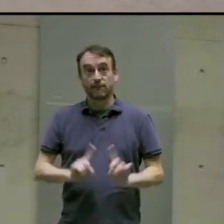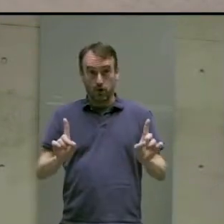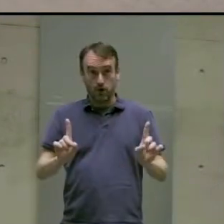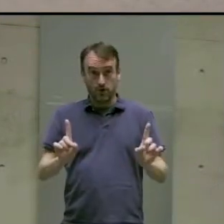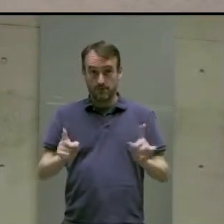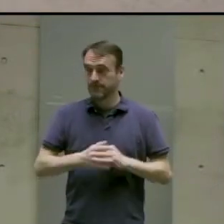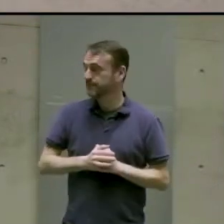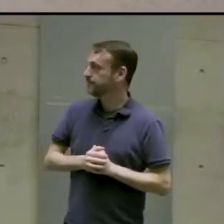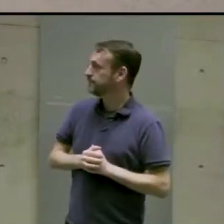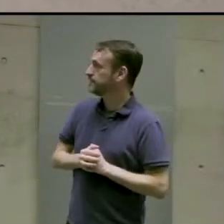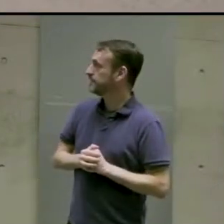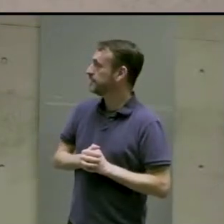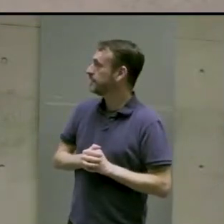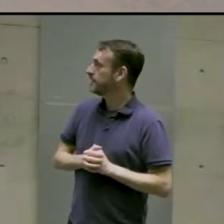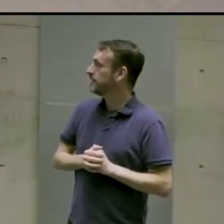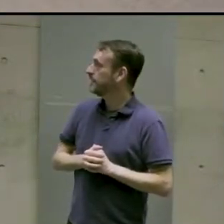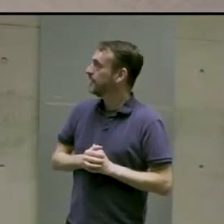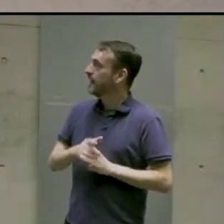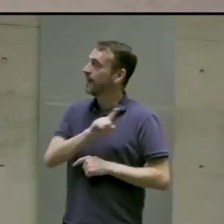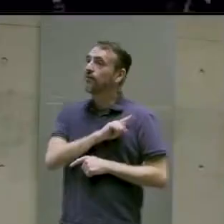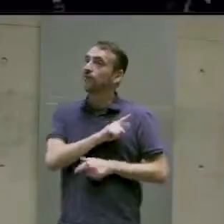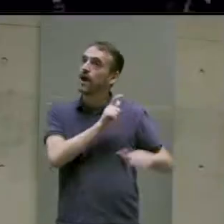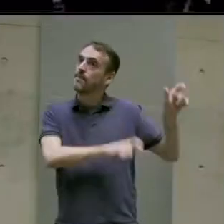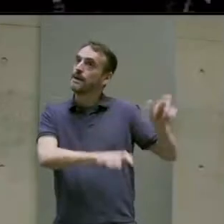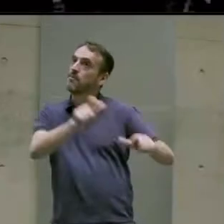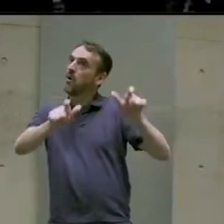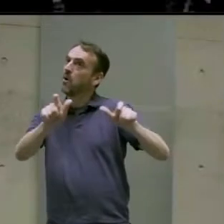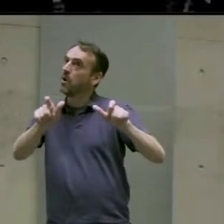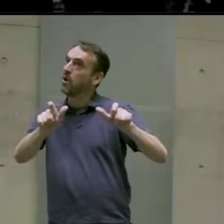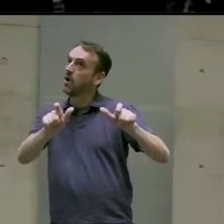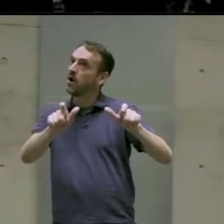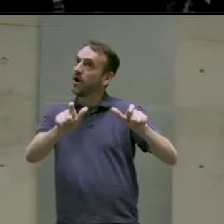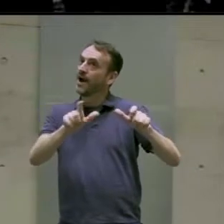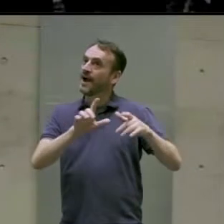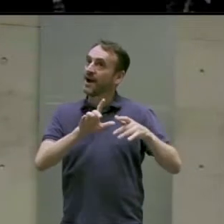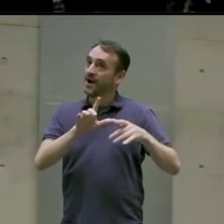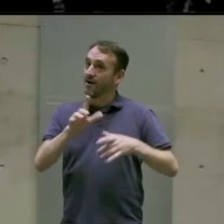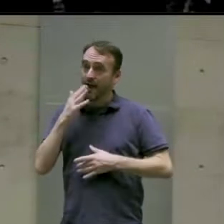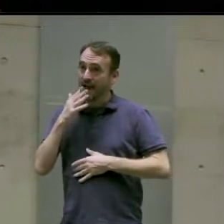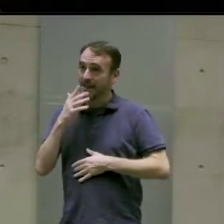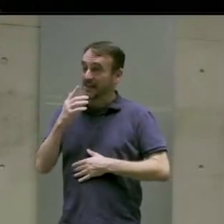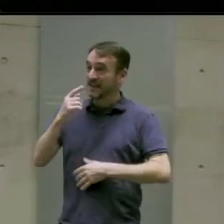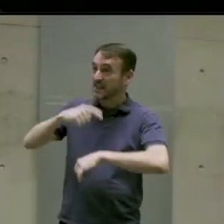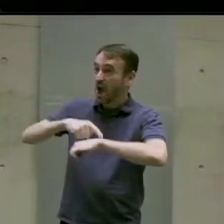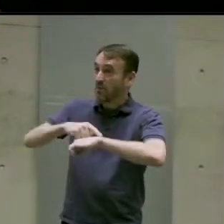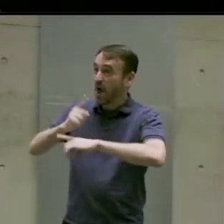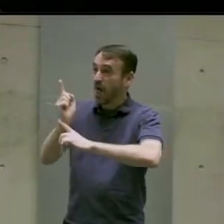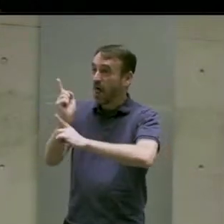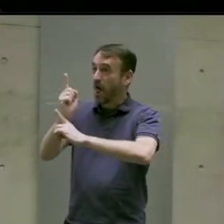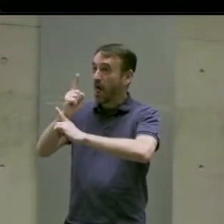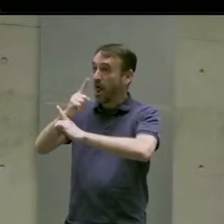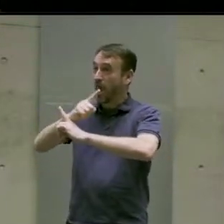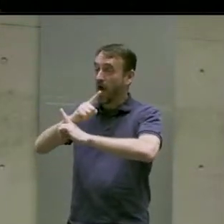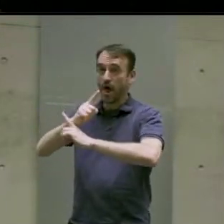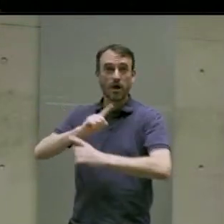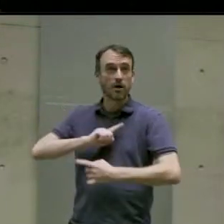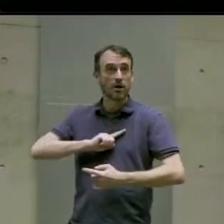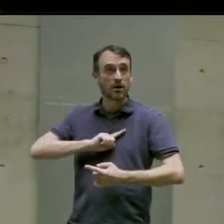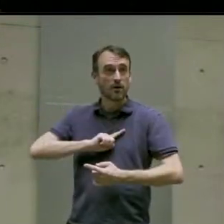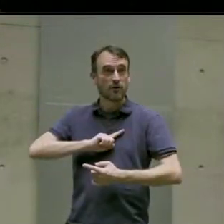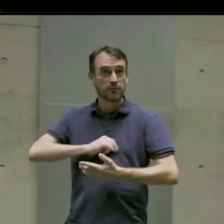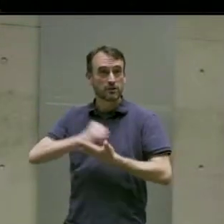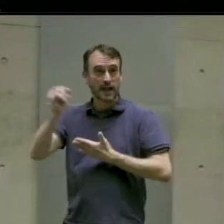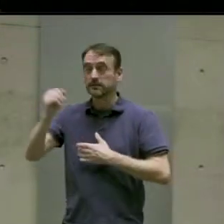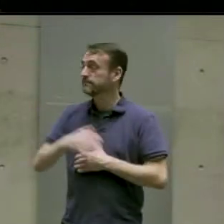why people react like that to time choices. One thing that I want to add to this is what I